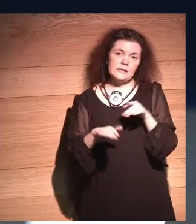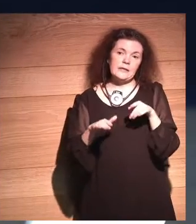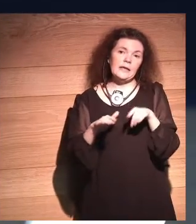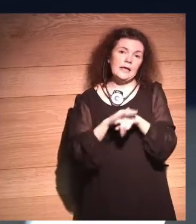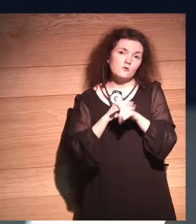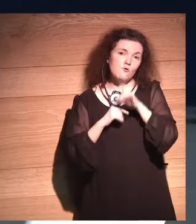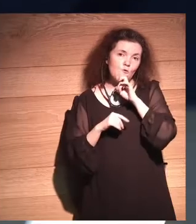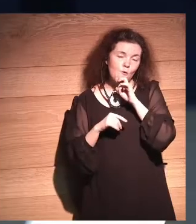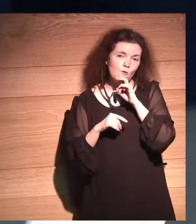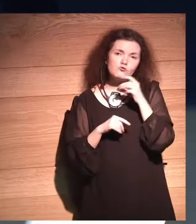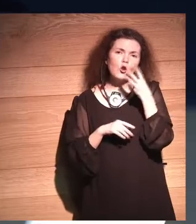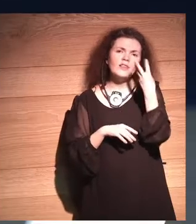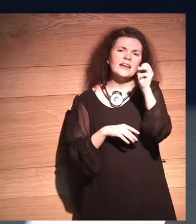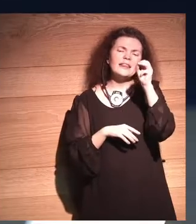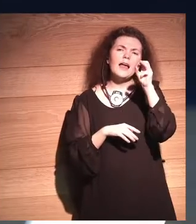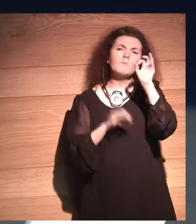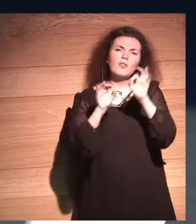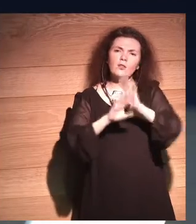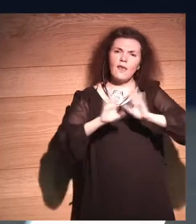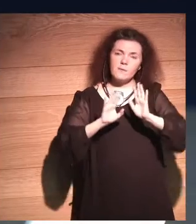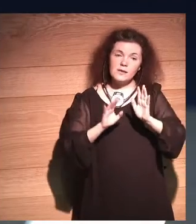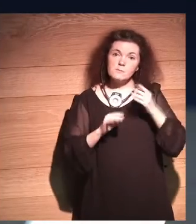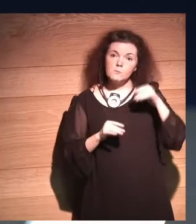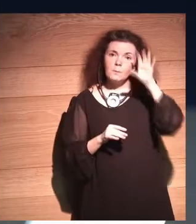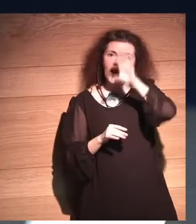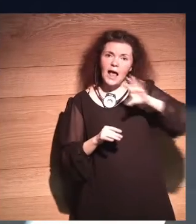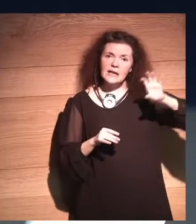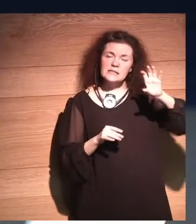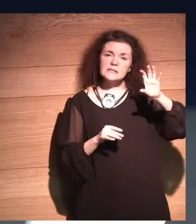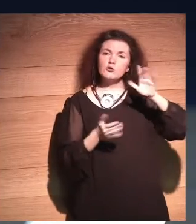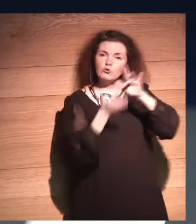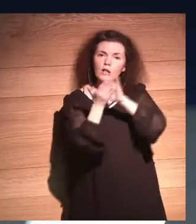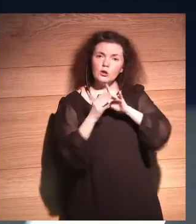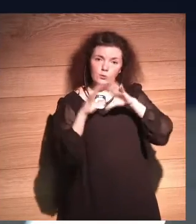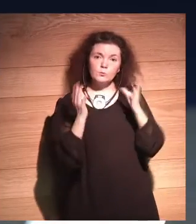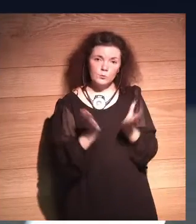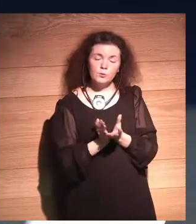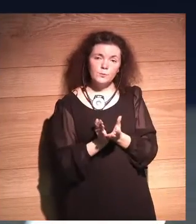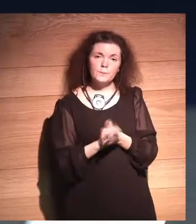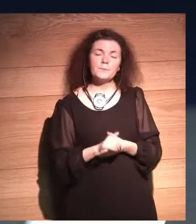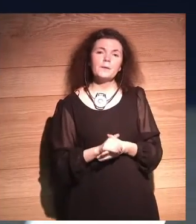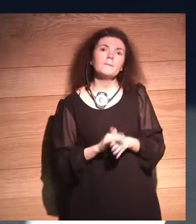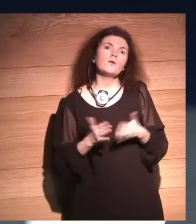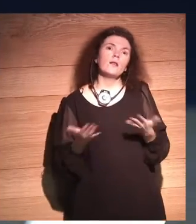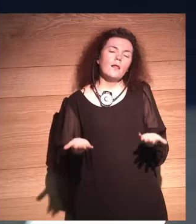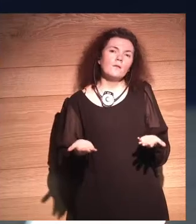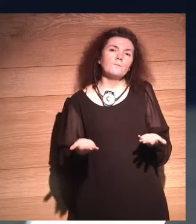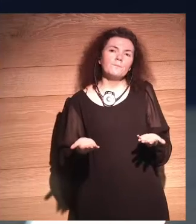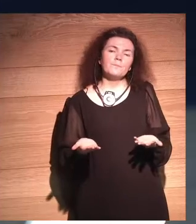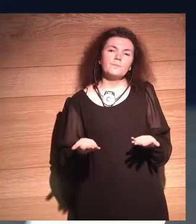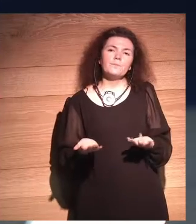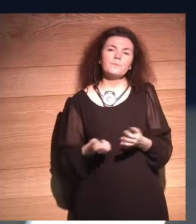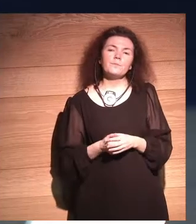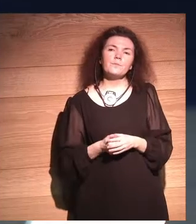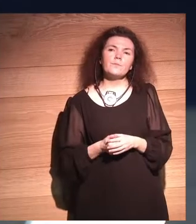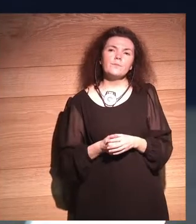trust their government and how they are ruled, and this happens in many other countries of the world. But